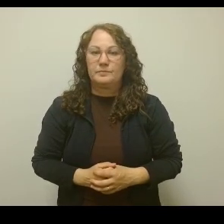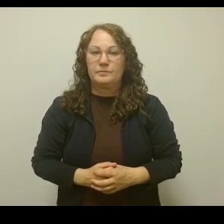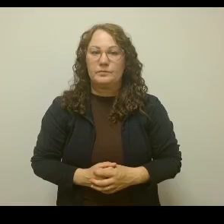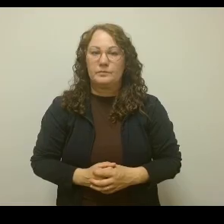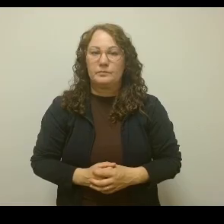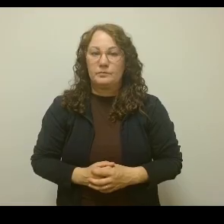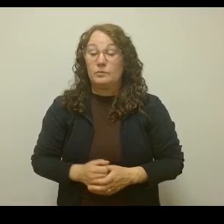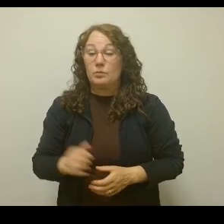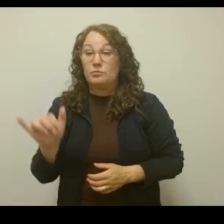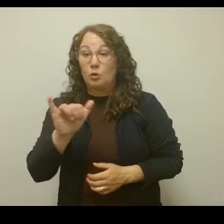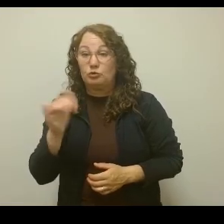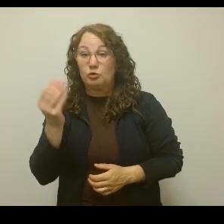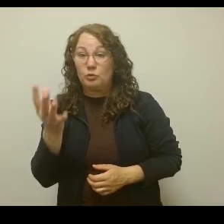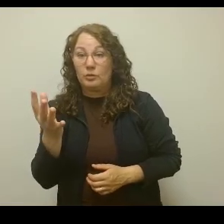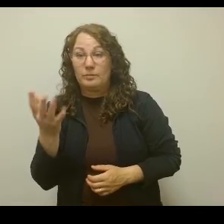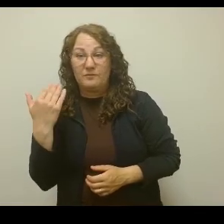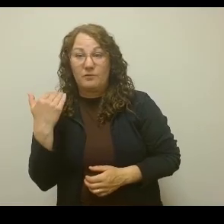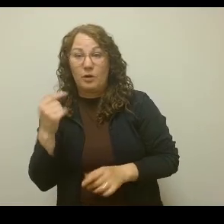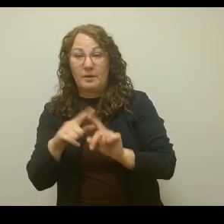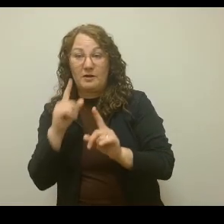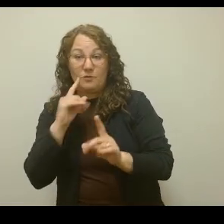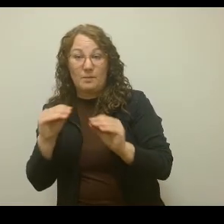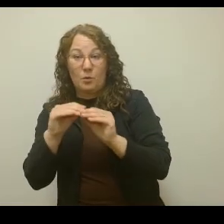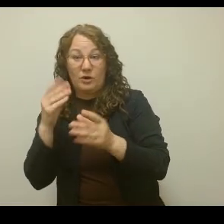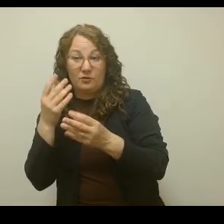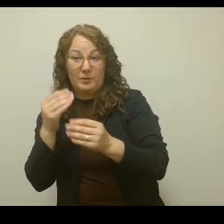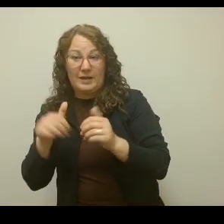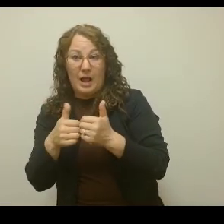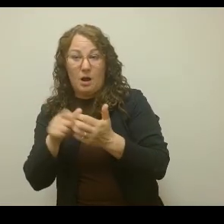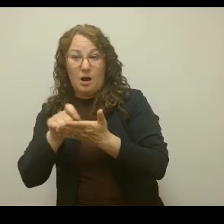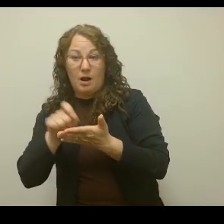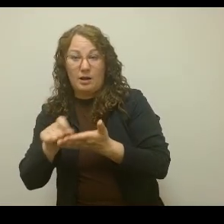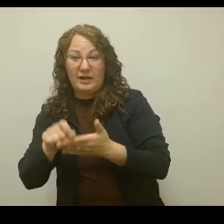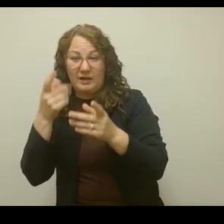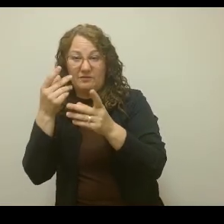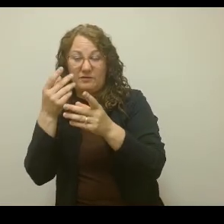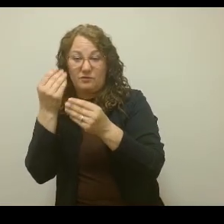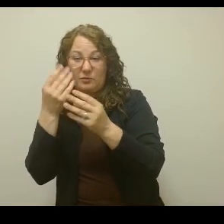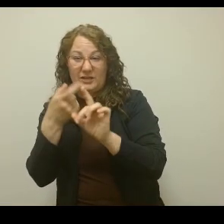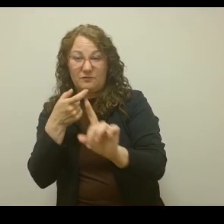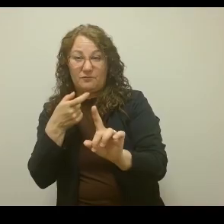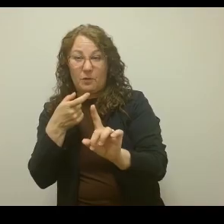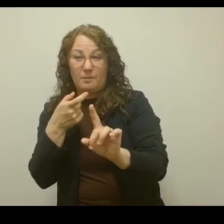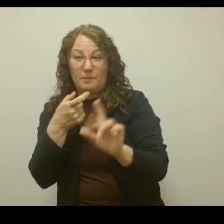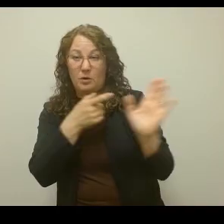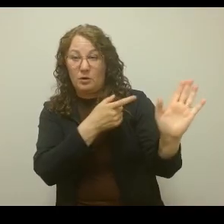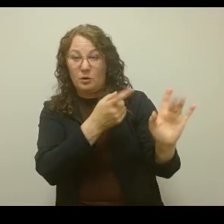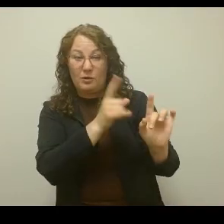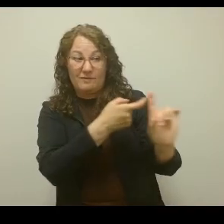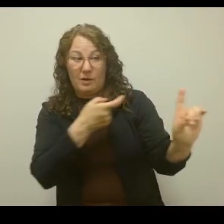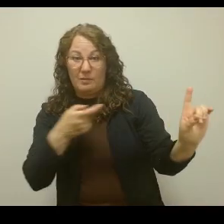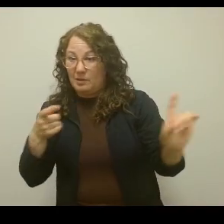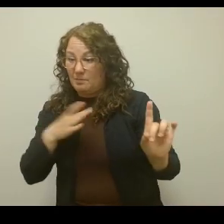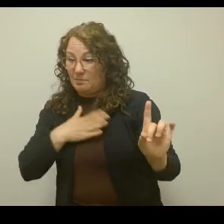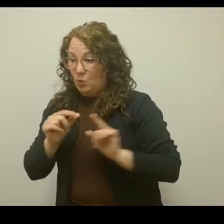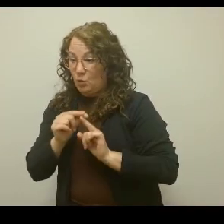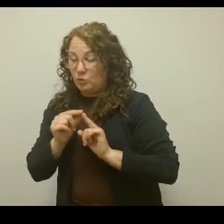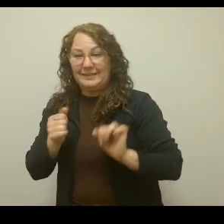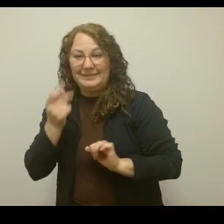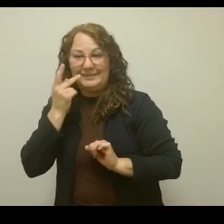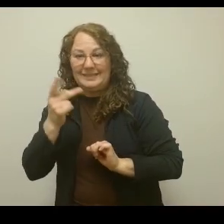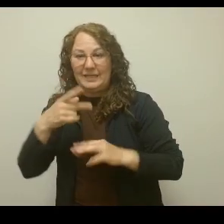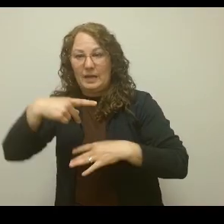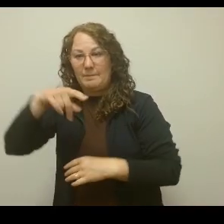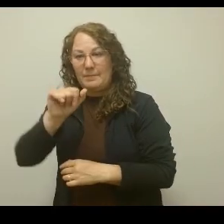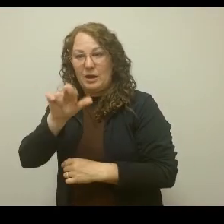And by the way, I mentioned this earlier, but for more information on how to write information from a source in your own words, you can view the